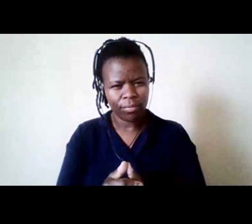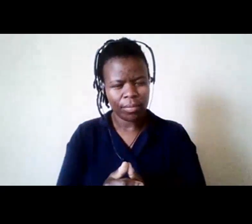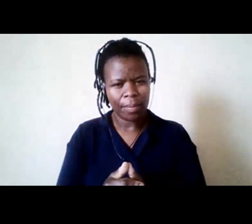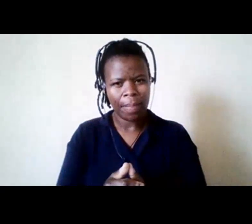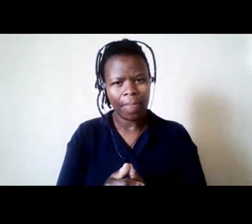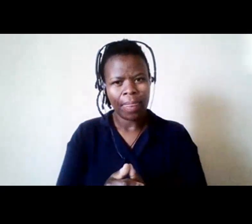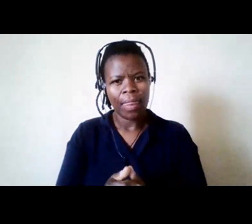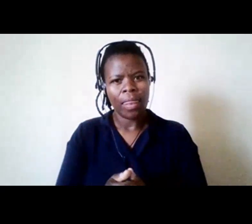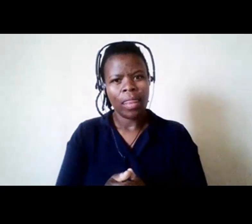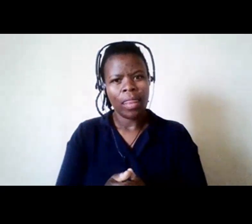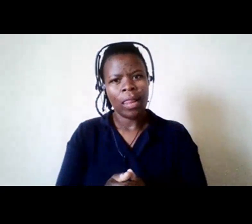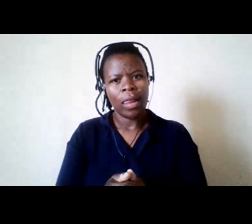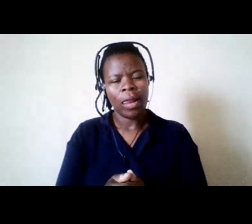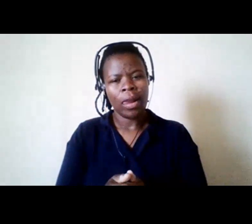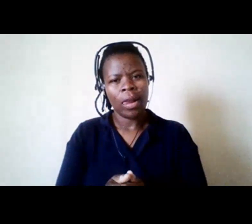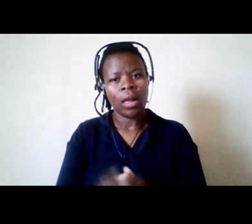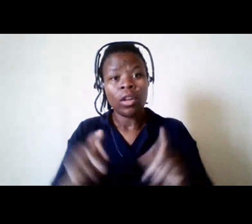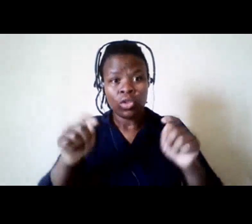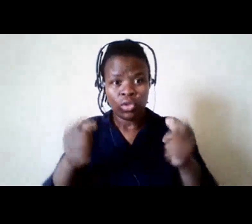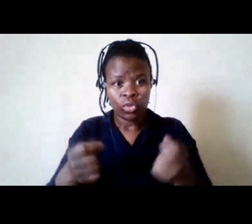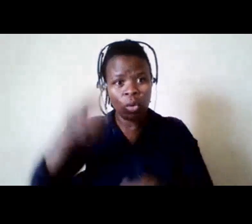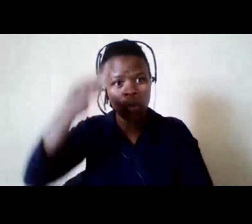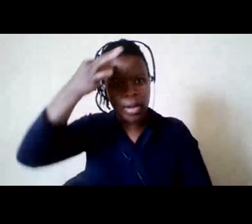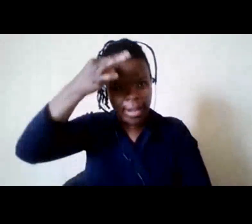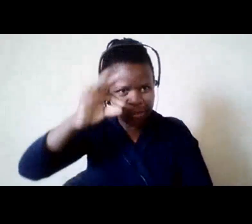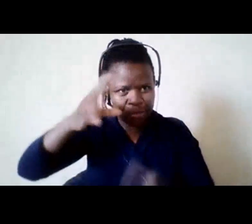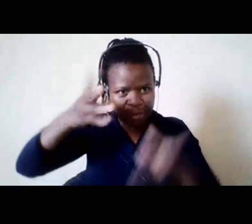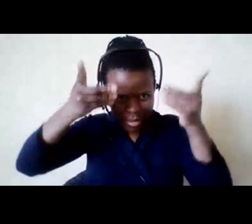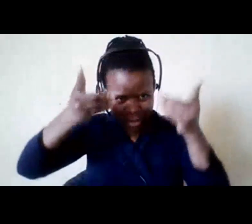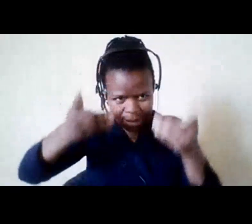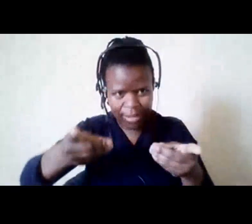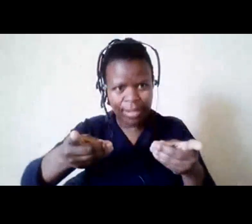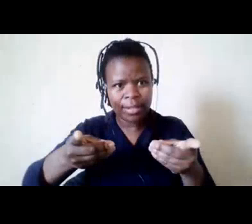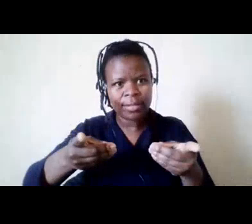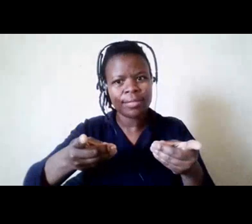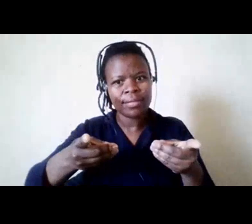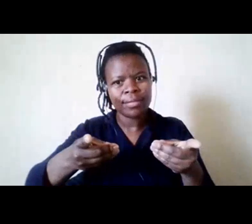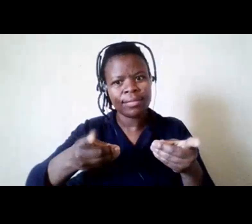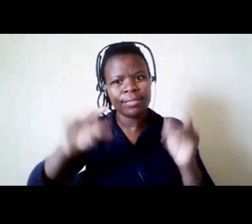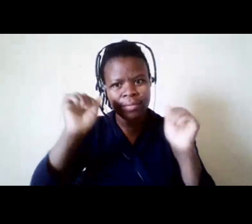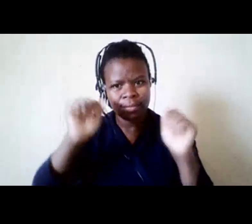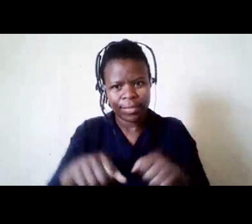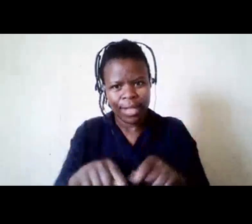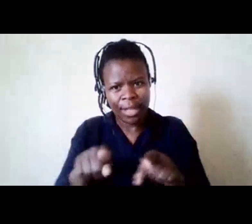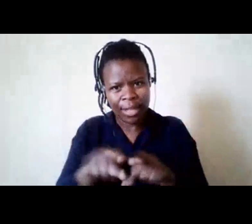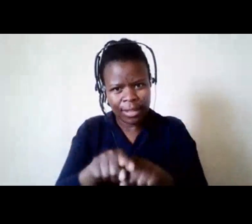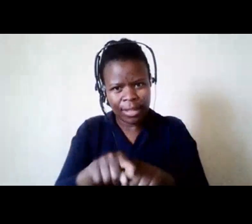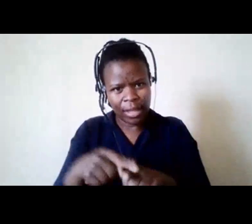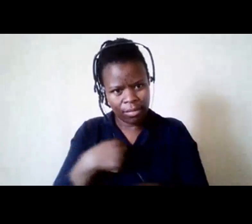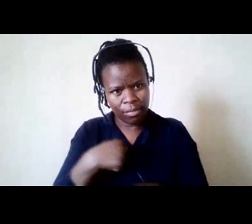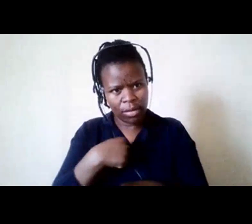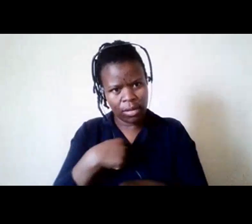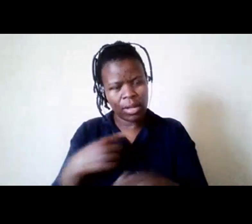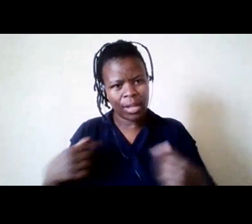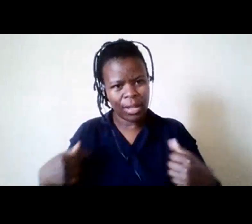government aside, then we go further down for me and we start looking at